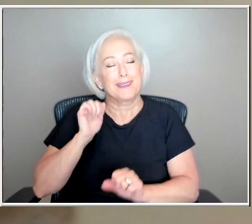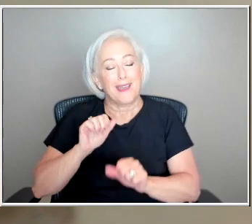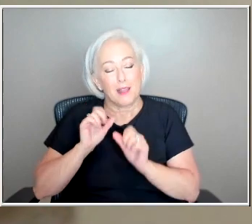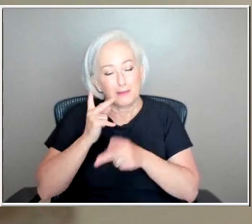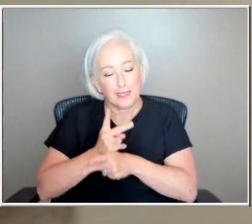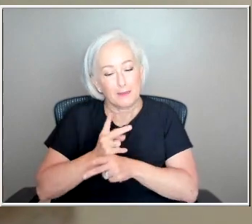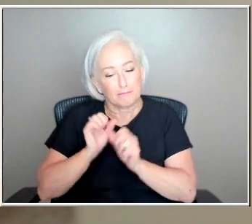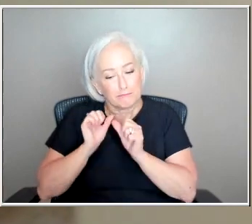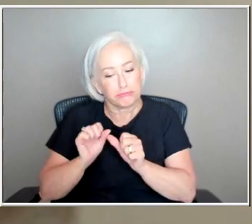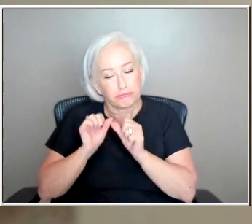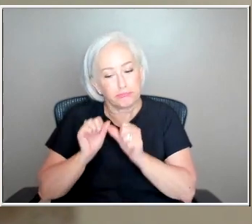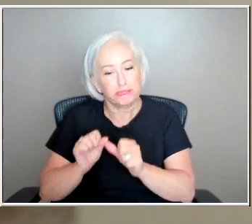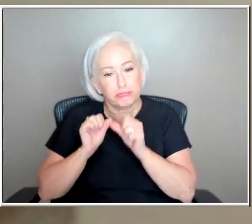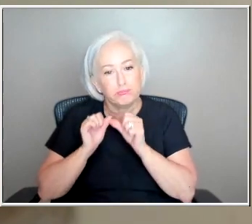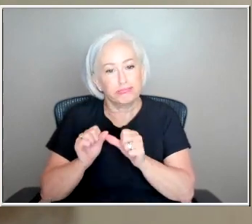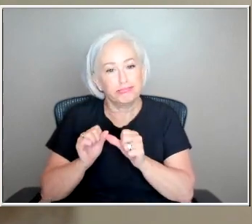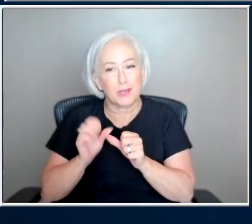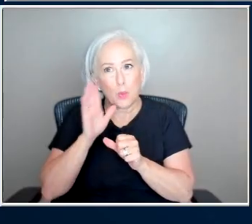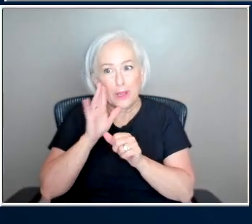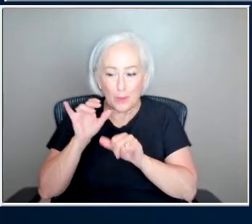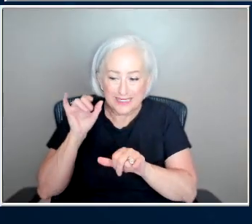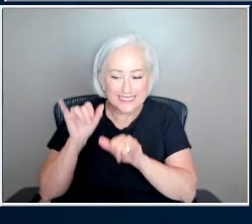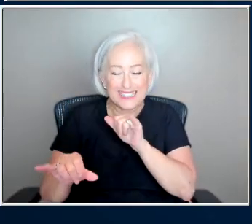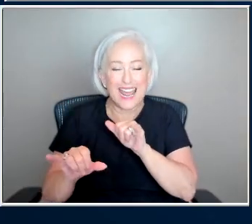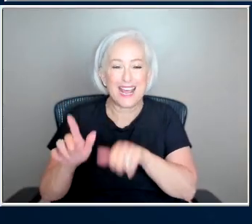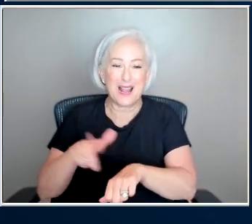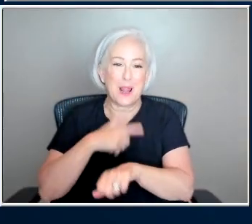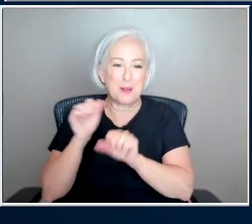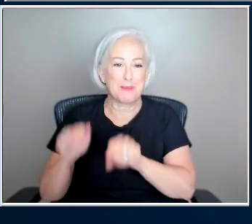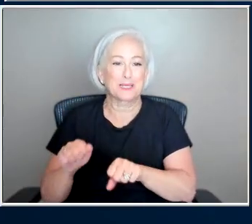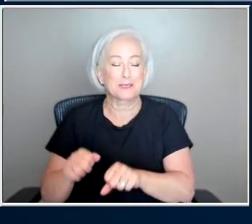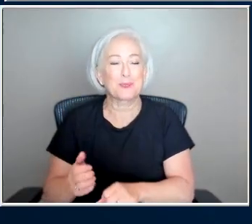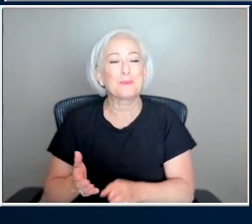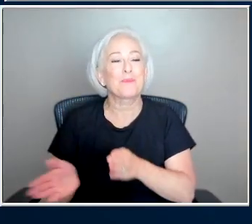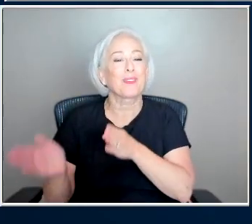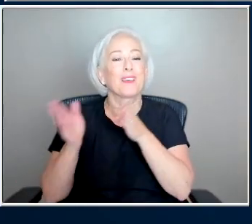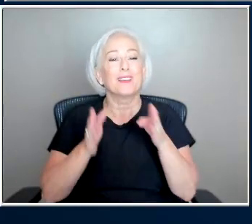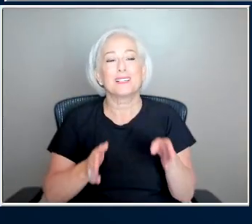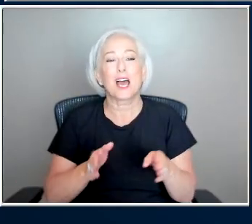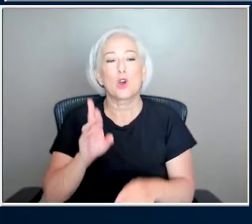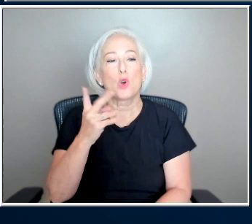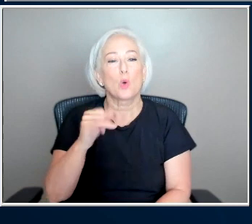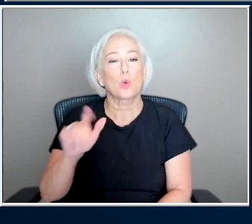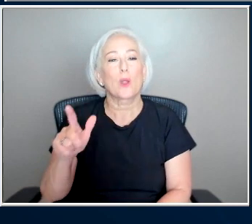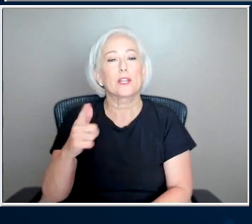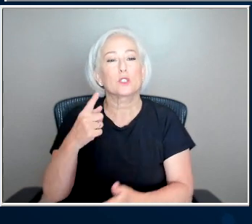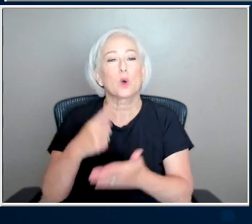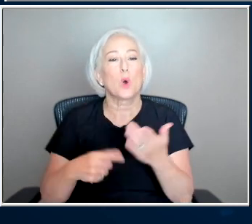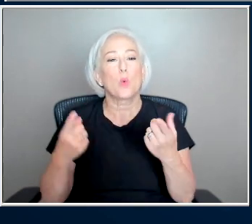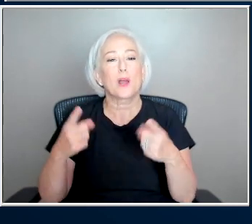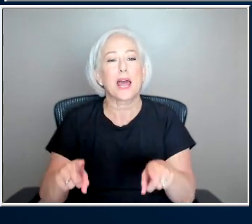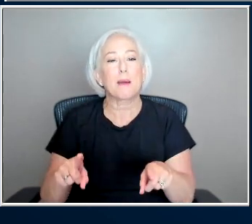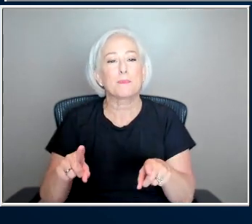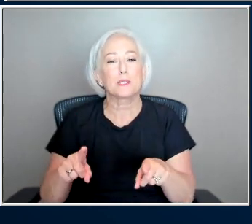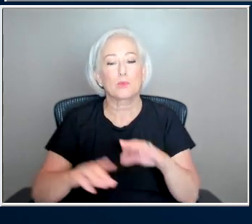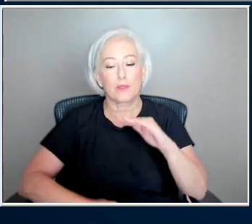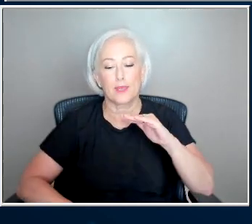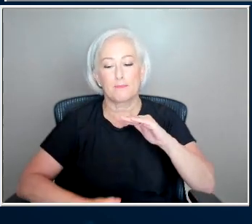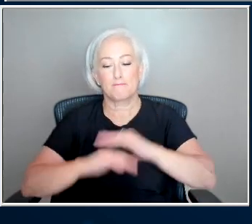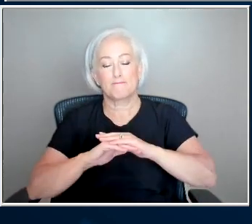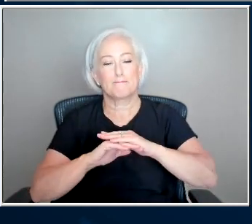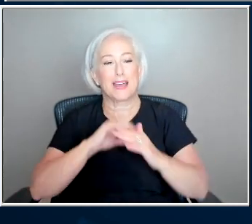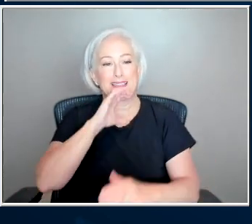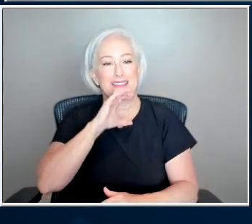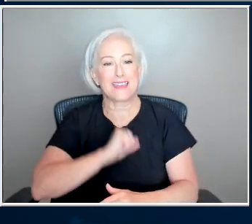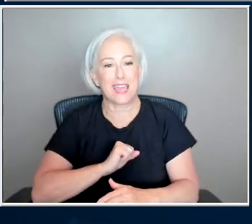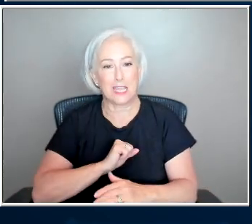physically possible. Well, on that note, let's look down the road, Rachel. What happens when a child ages out of this neonatal